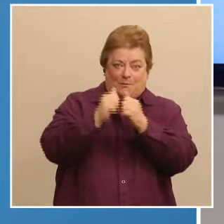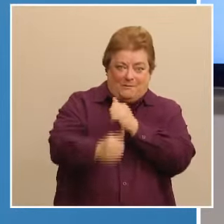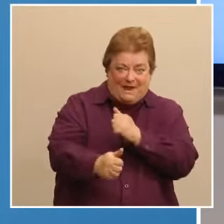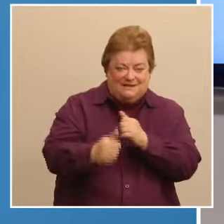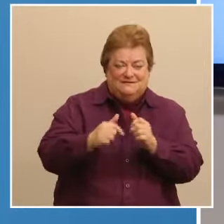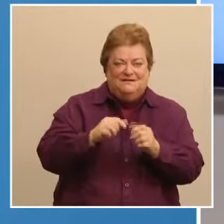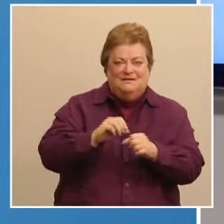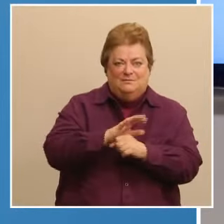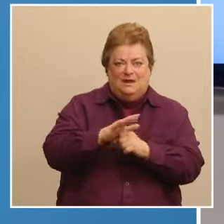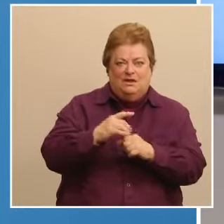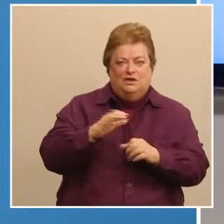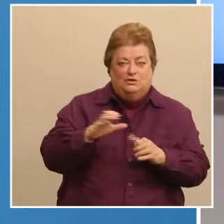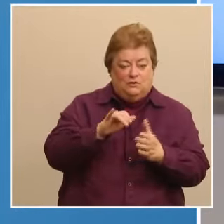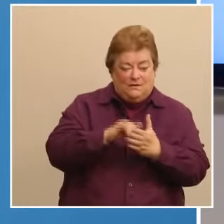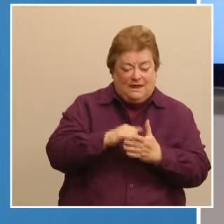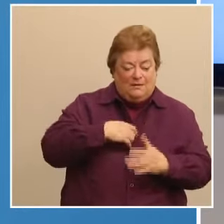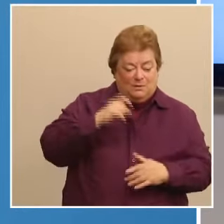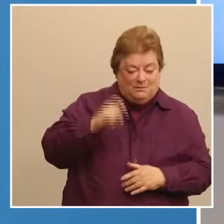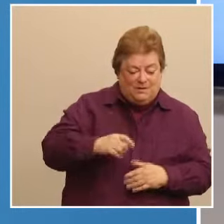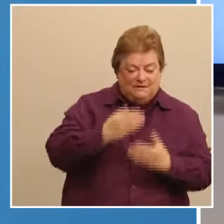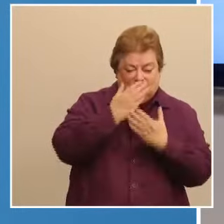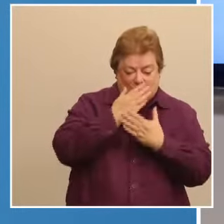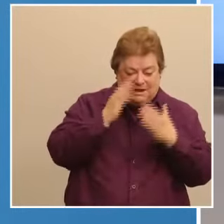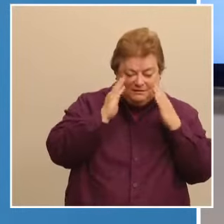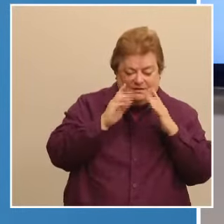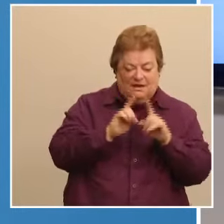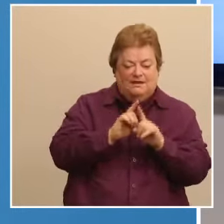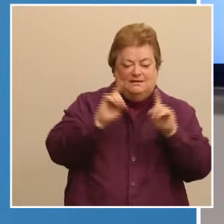that, we must continue to wear masks, stay at least 6